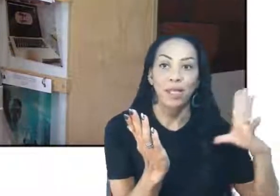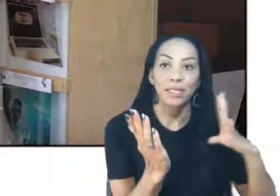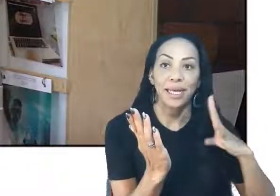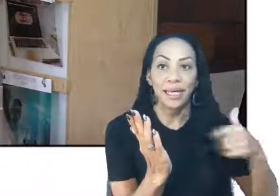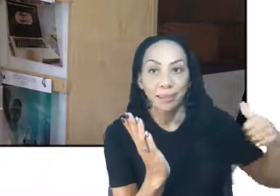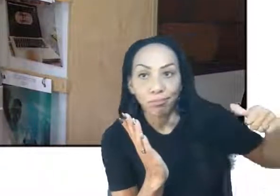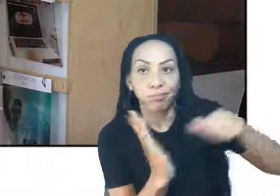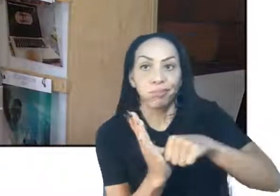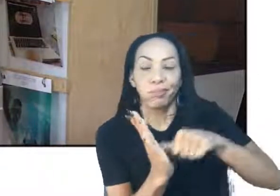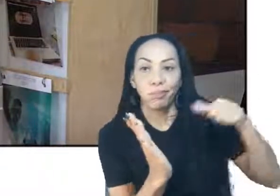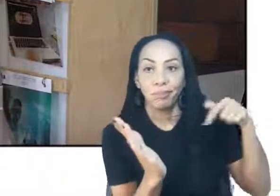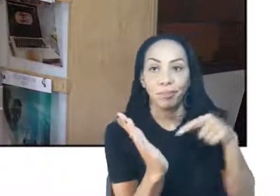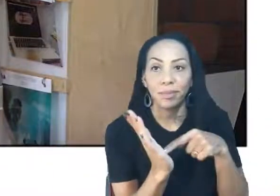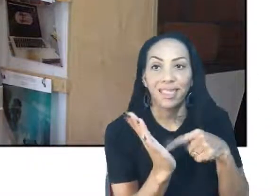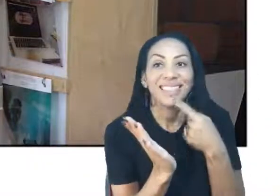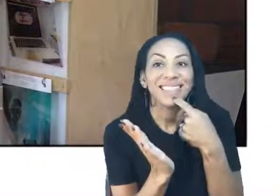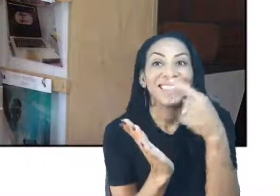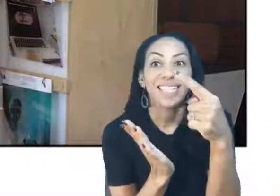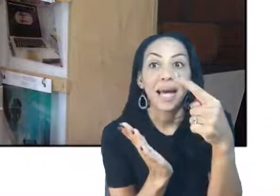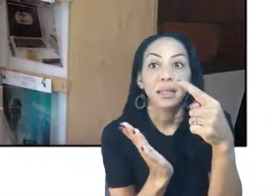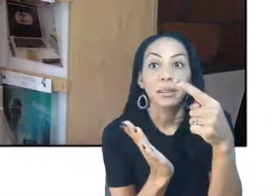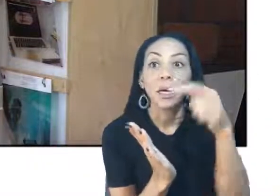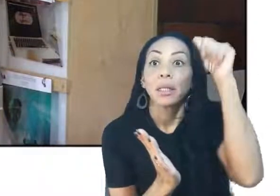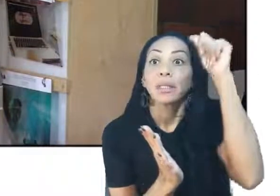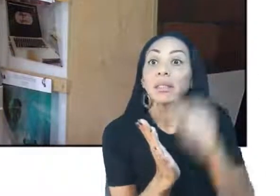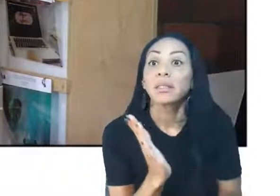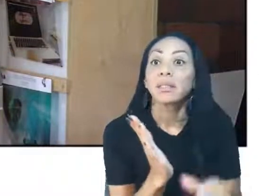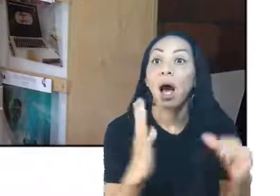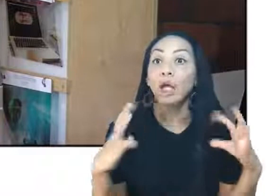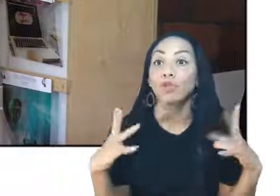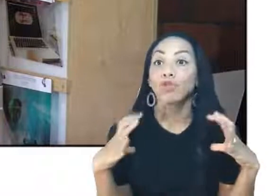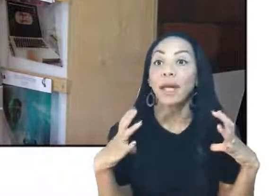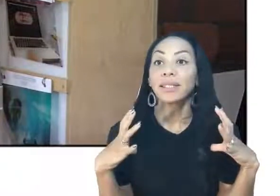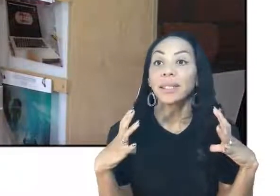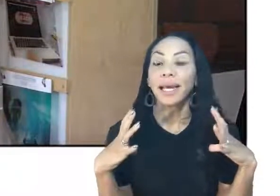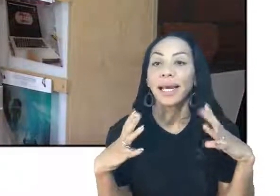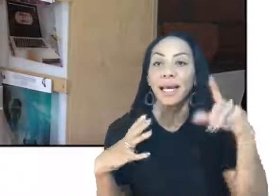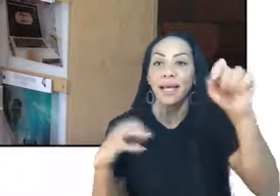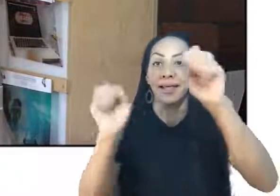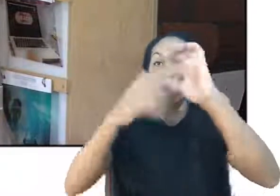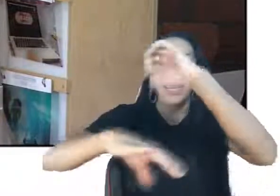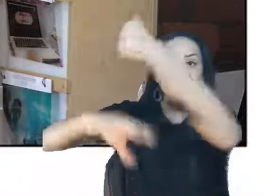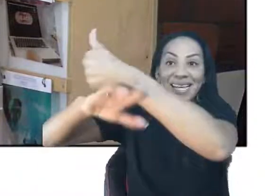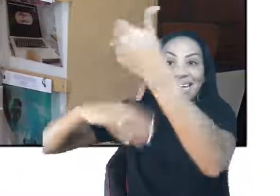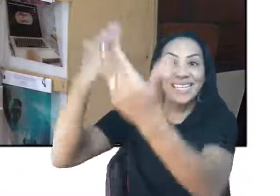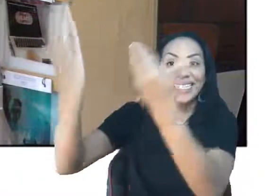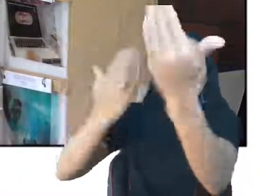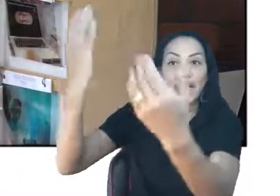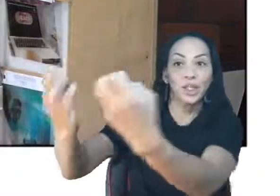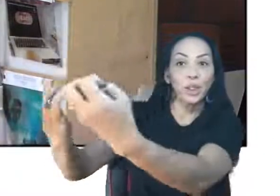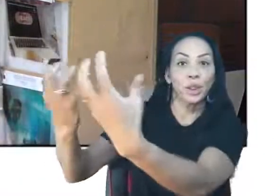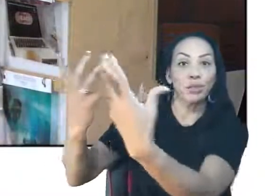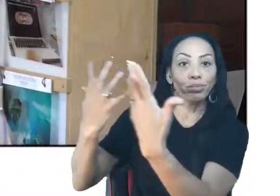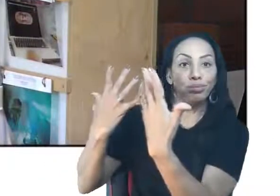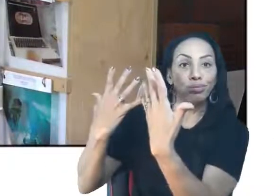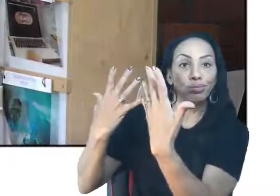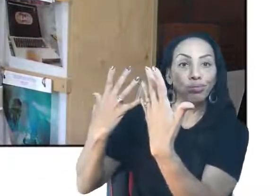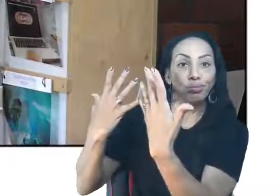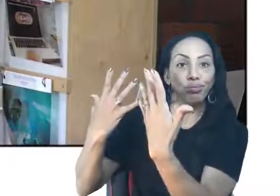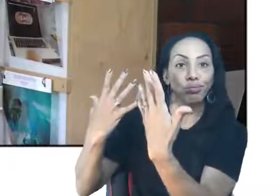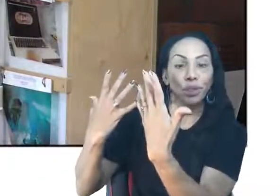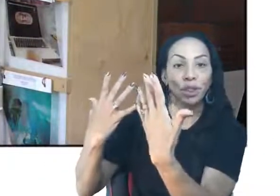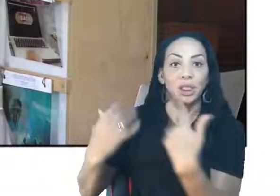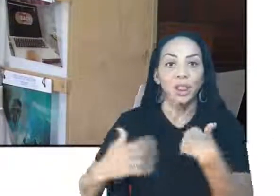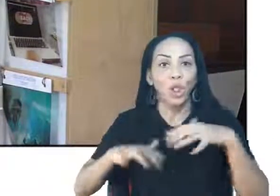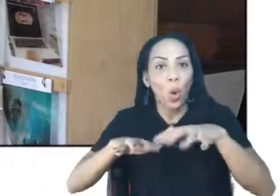app, it triggers a light in the installation and an individual sound loop in the installation. So when our audience first come into